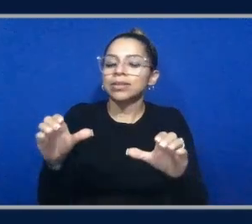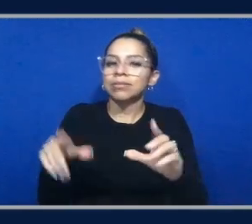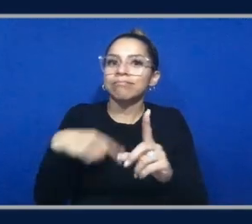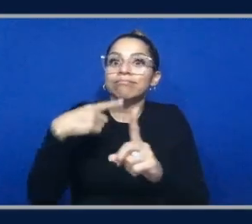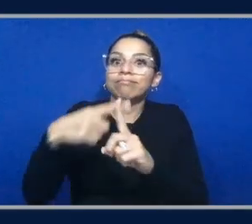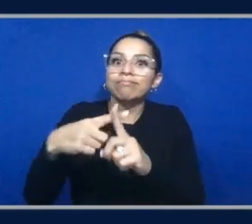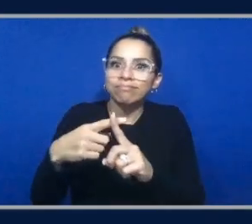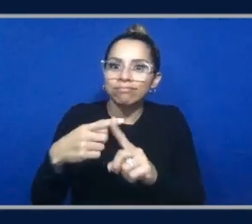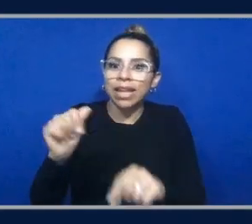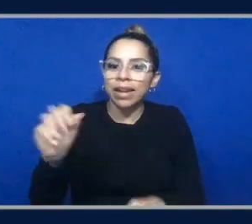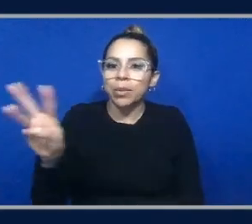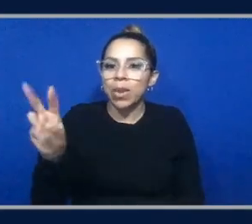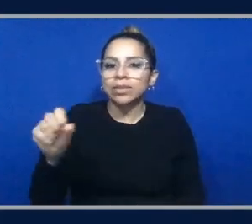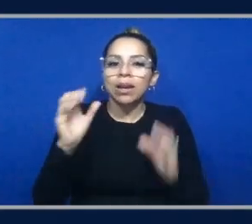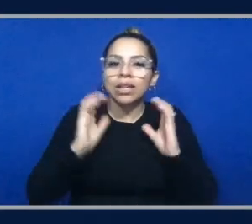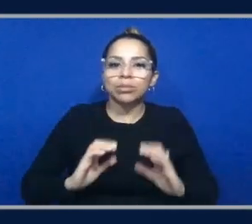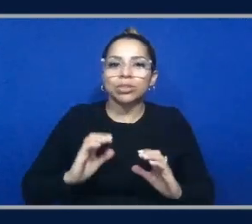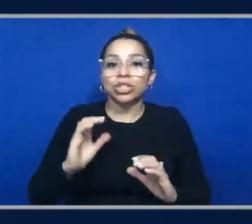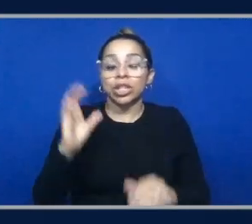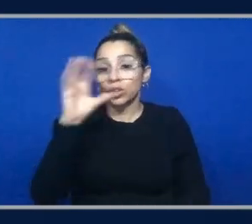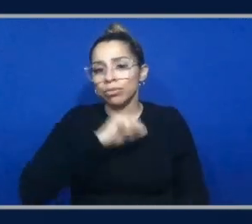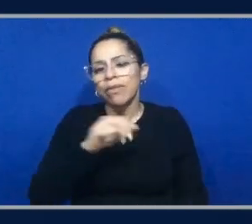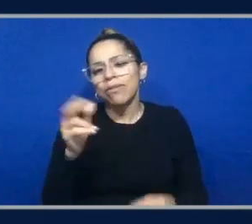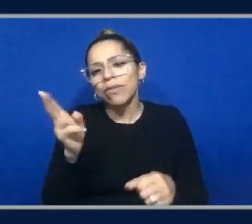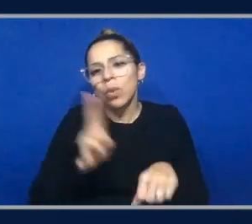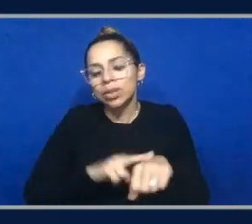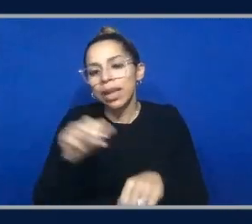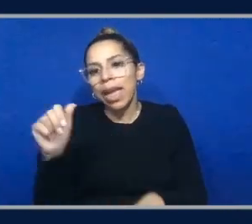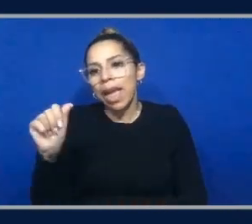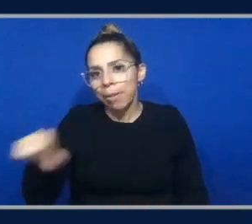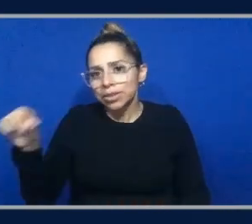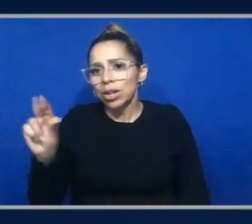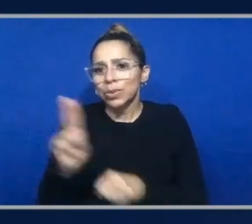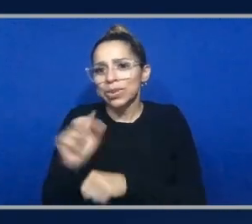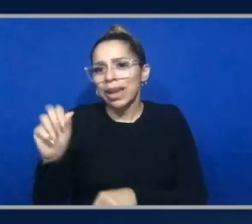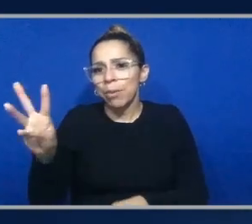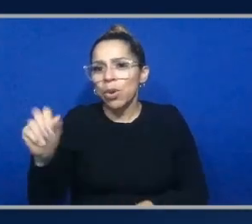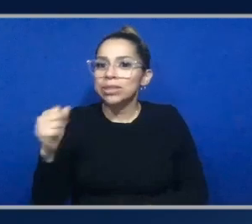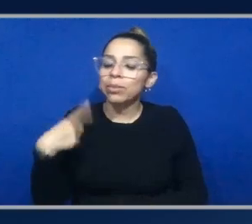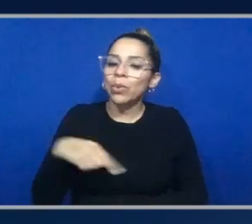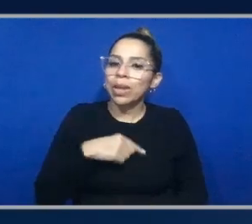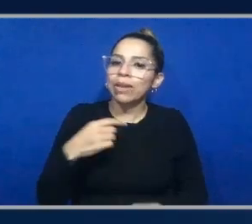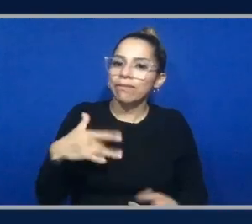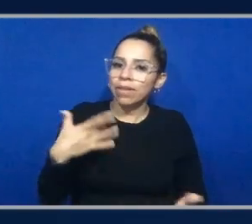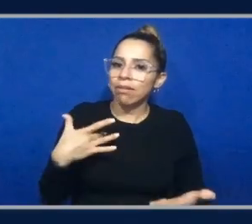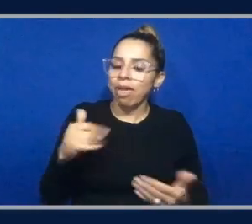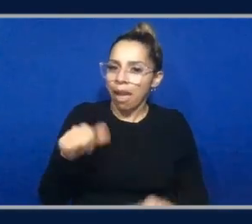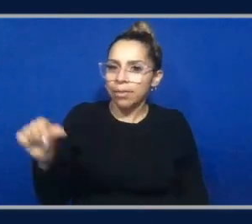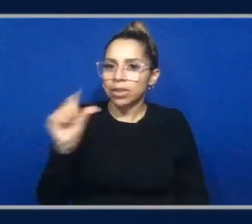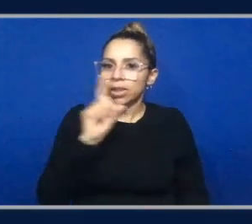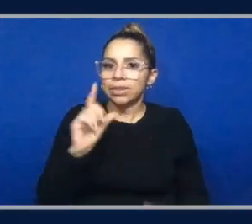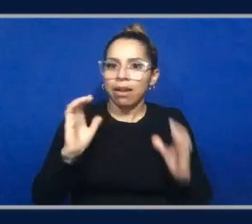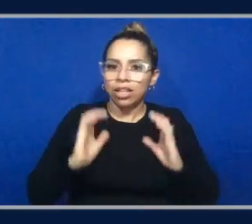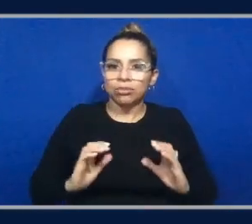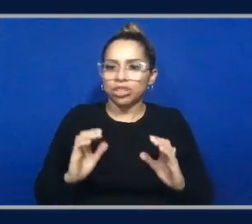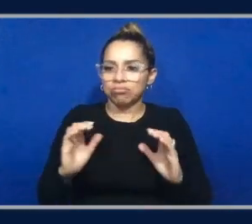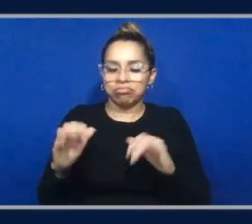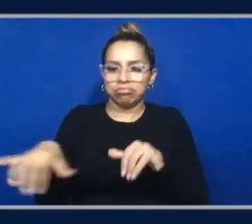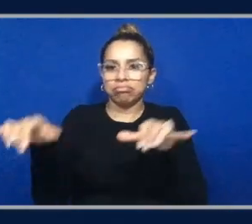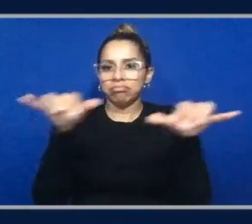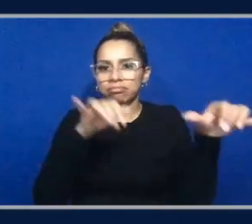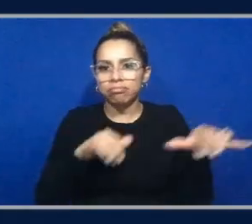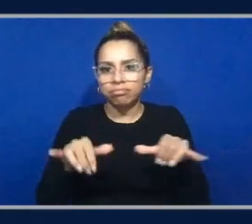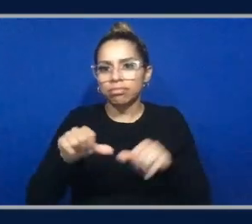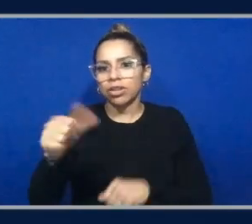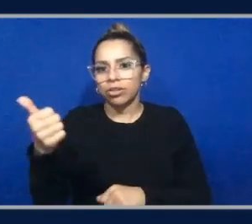course, Amazon uses AWS, but we treat Amazon as a customer like we do any other. Right. And so the role